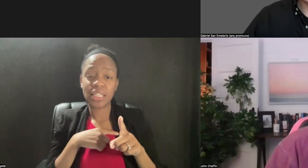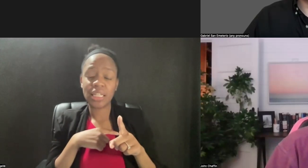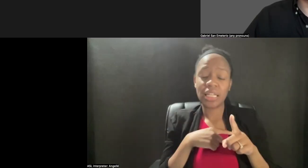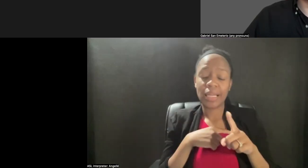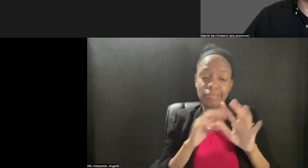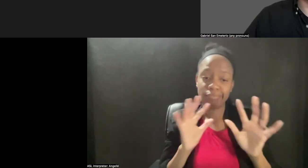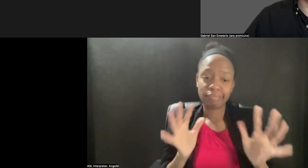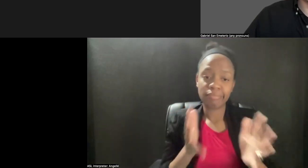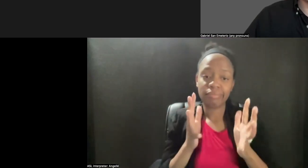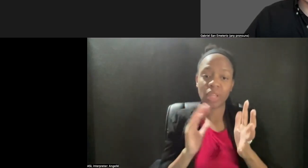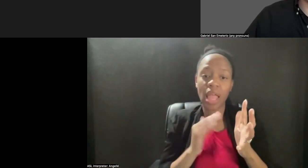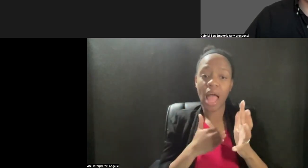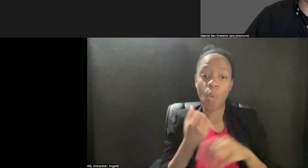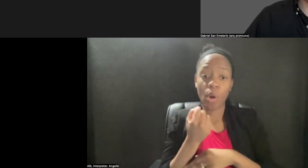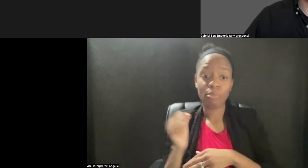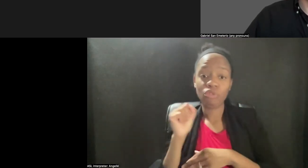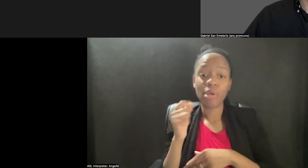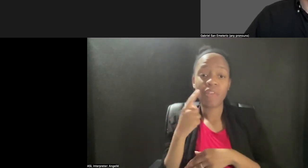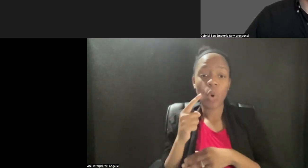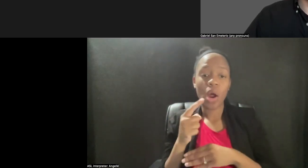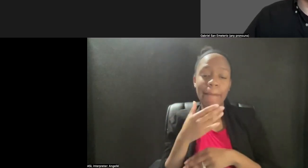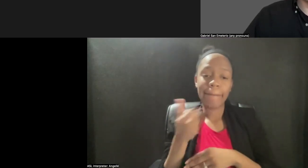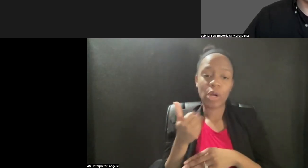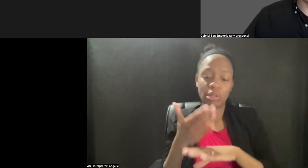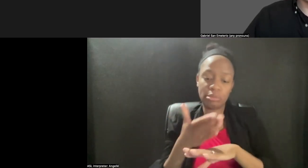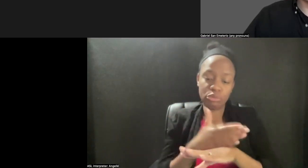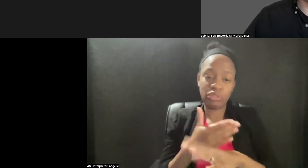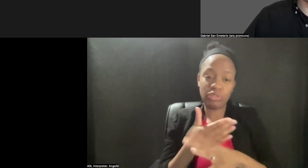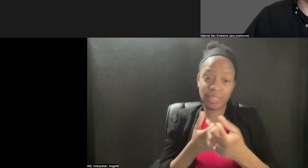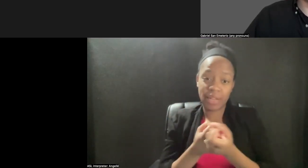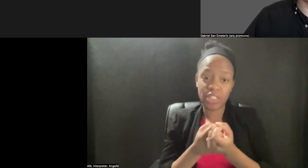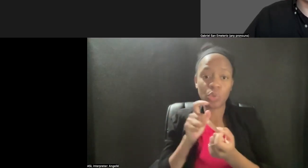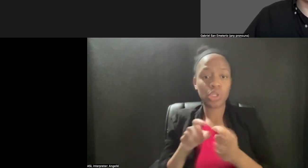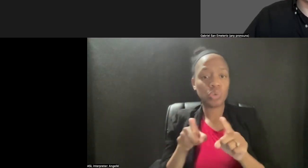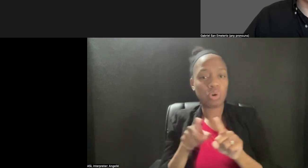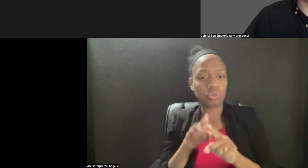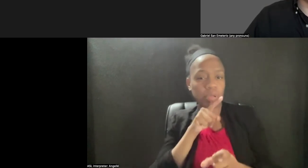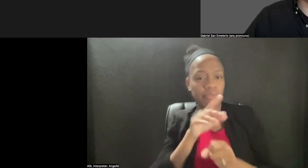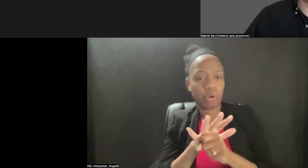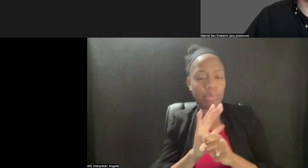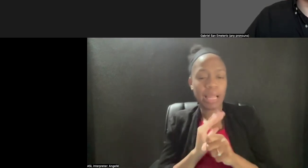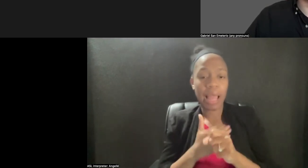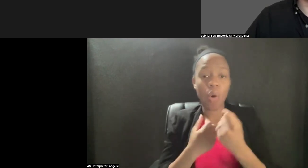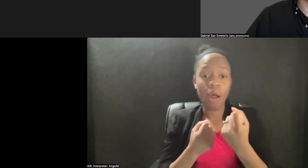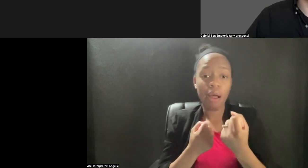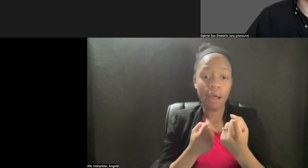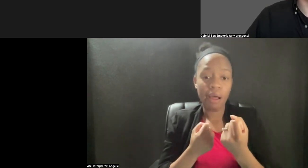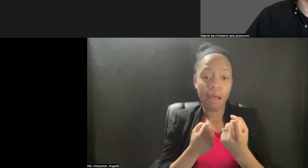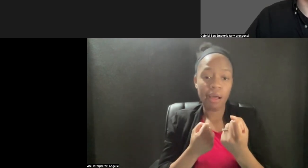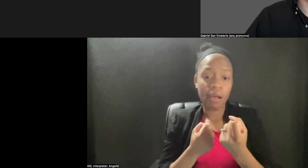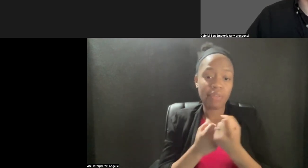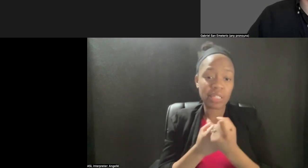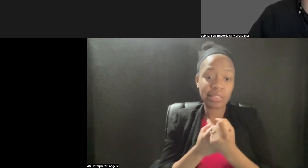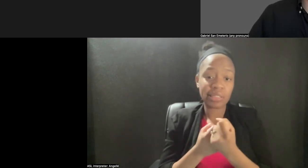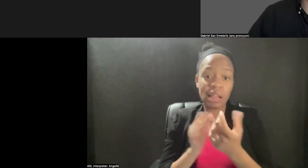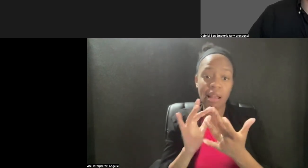movement for better advocacy, we need to also ensure that our advocacy networks